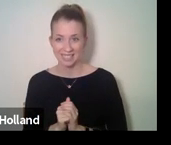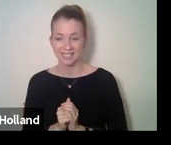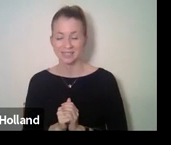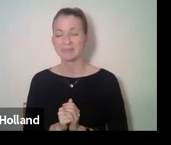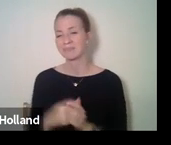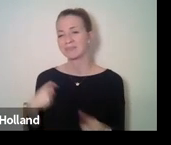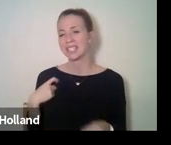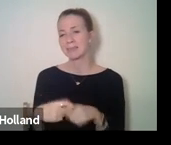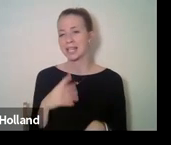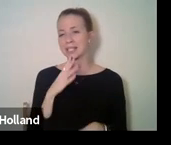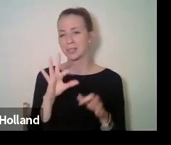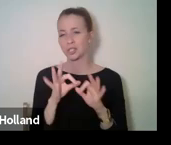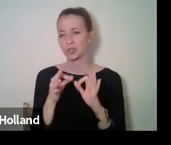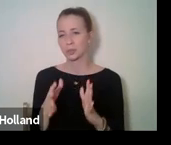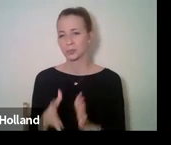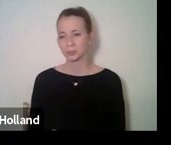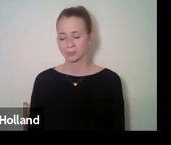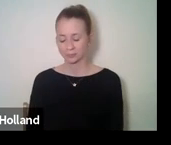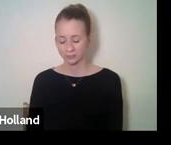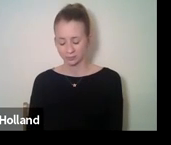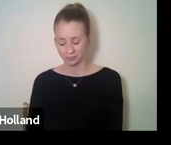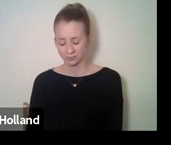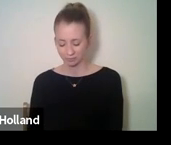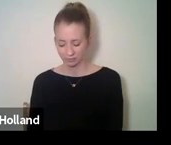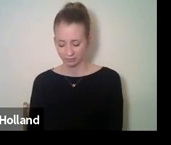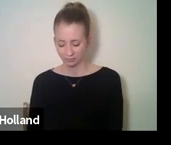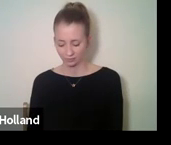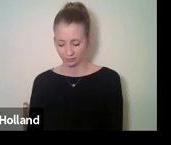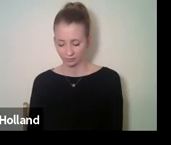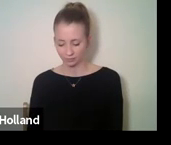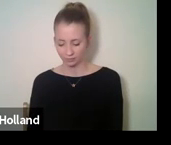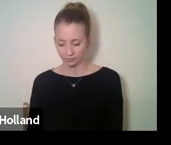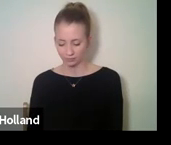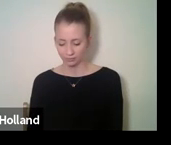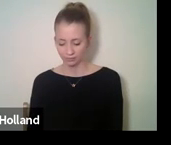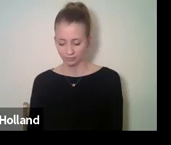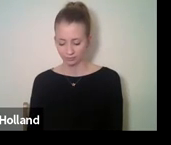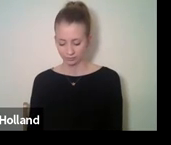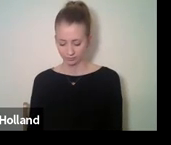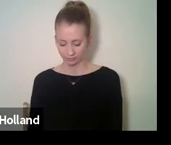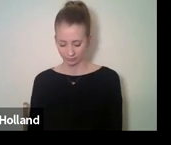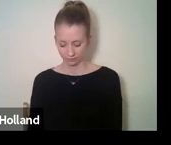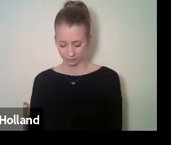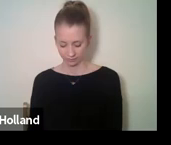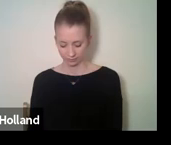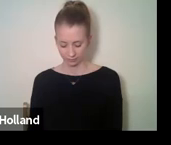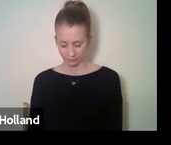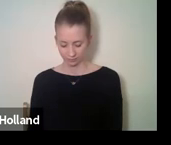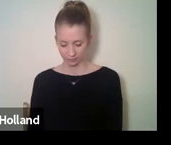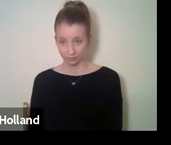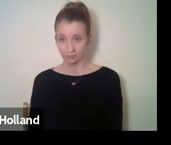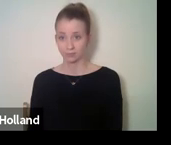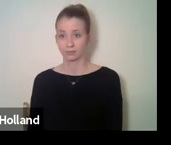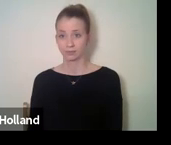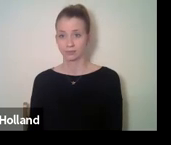El CCA puede ayudar a las comunidades a disfrutar abastecimiento renovable, tasas más bajas y más